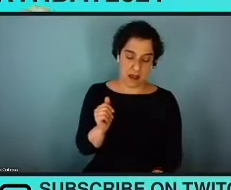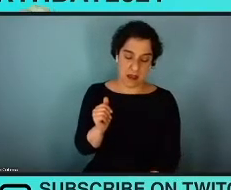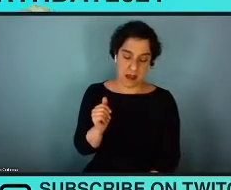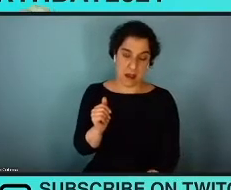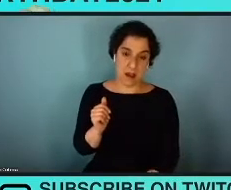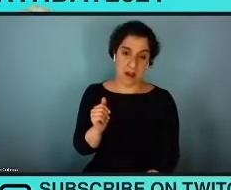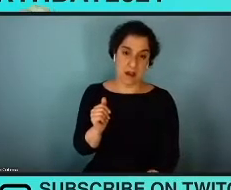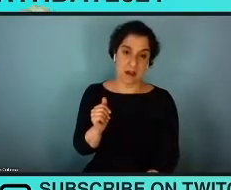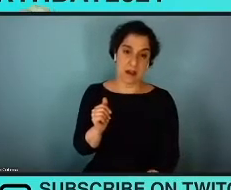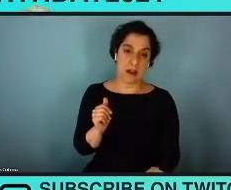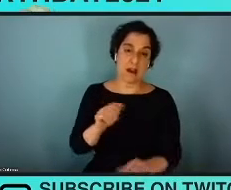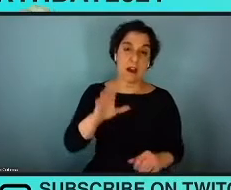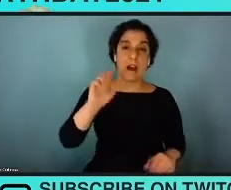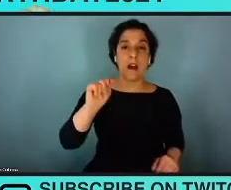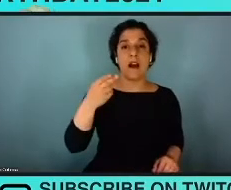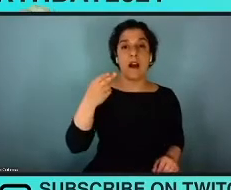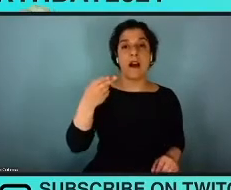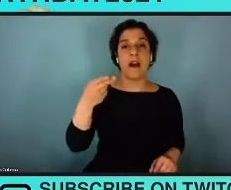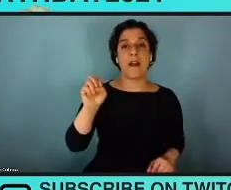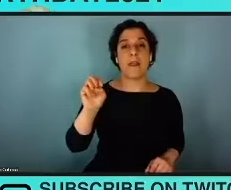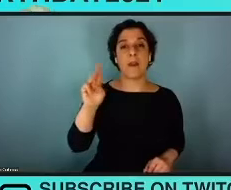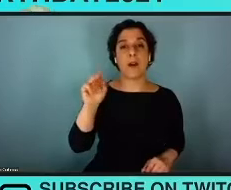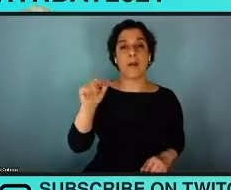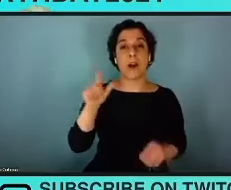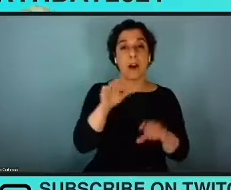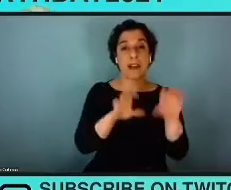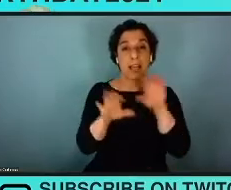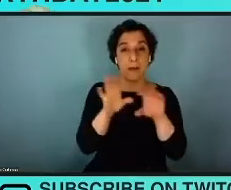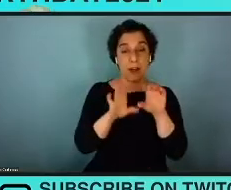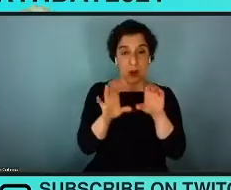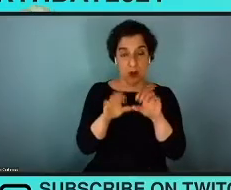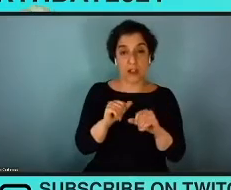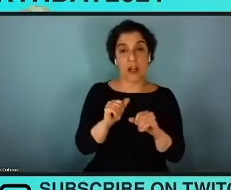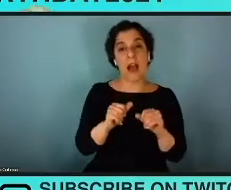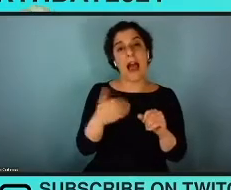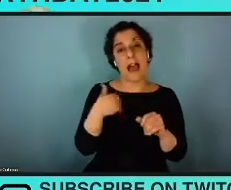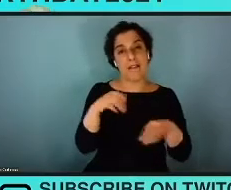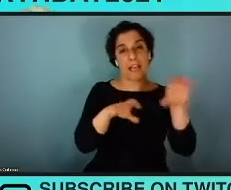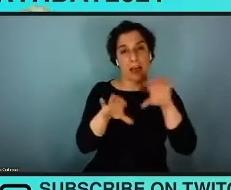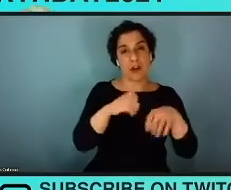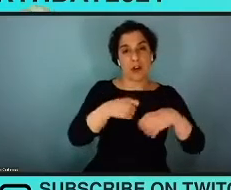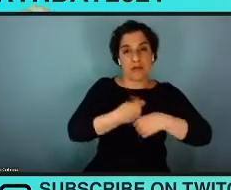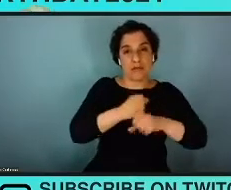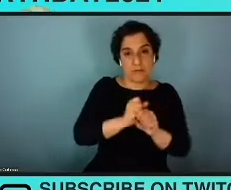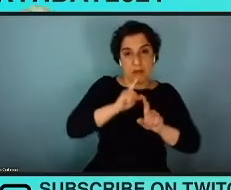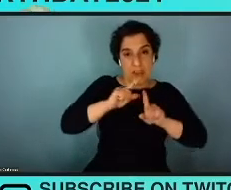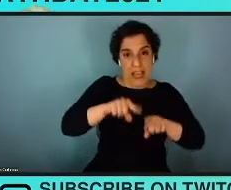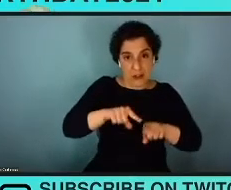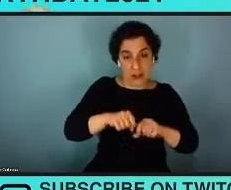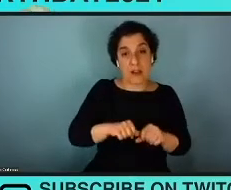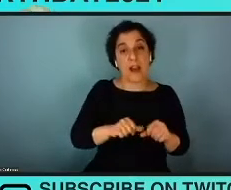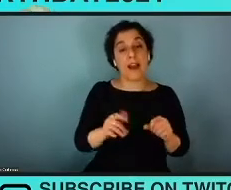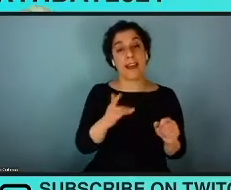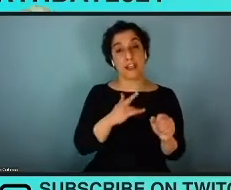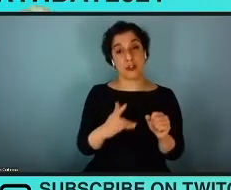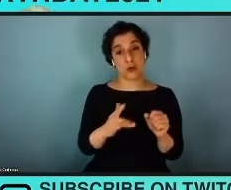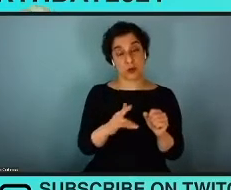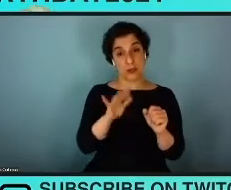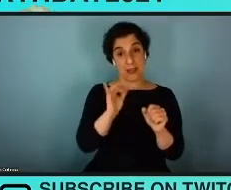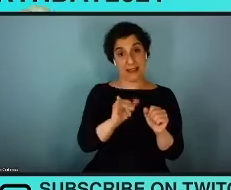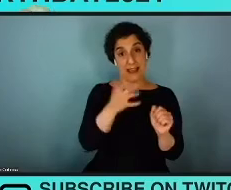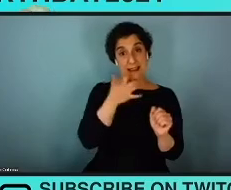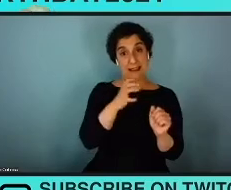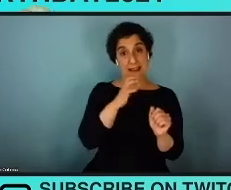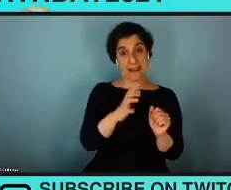these are processes where you use heat to do a chemical reaction. And usually that heat comes from combustion of